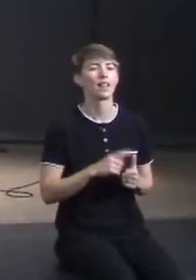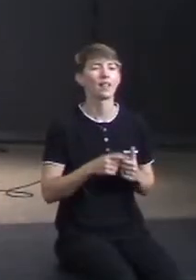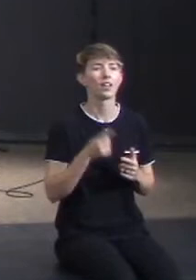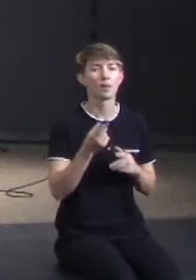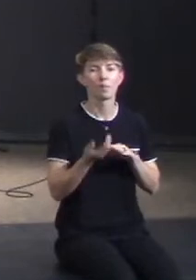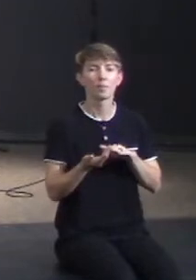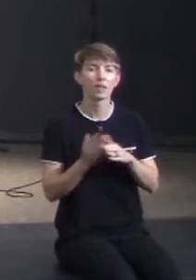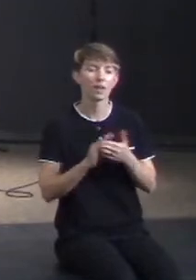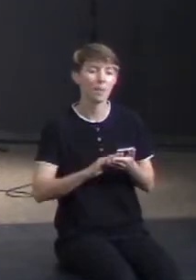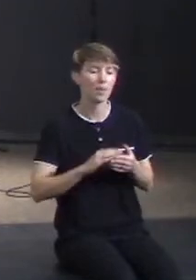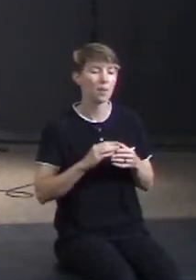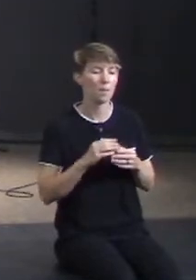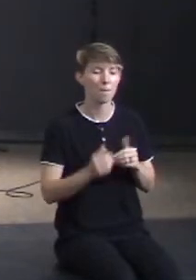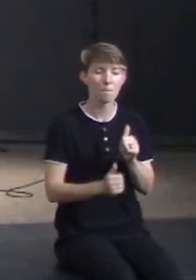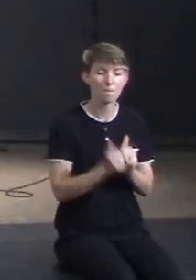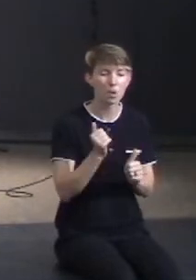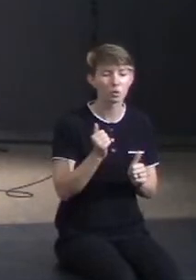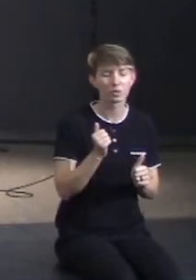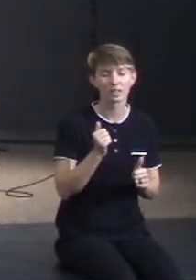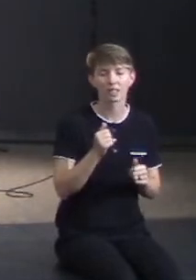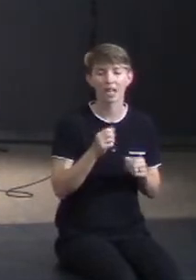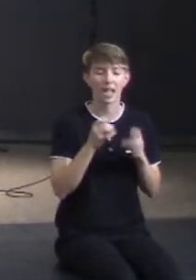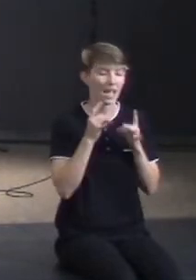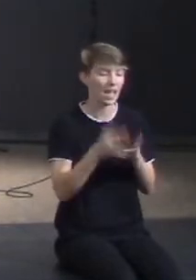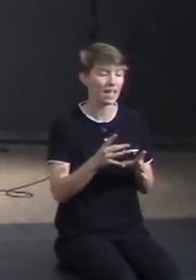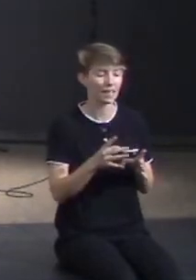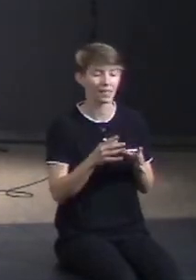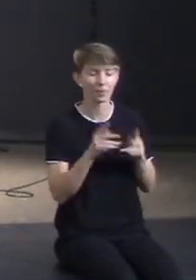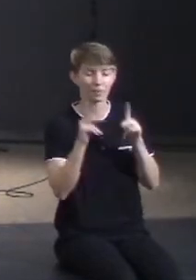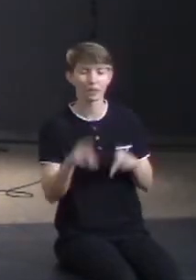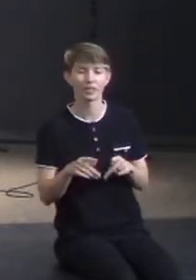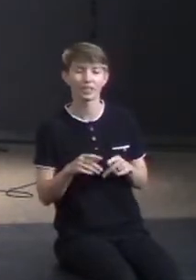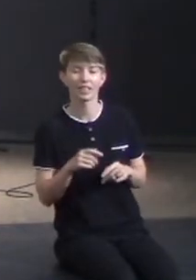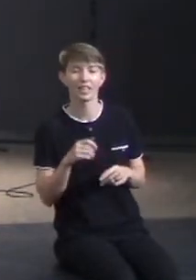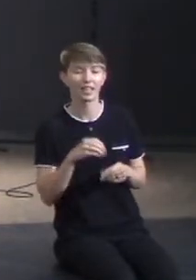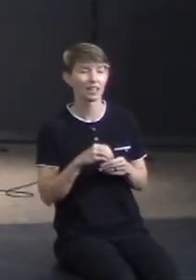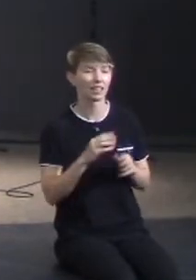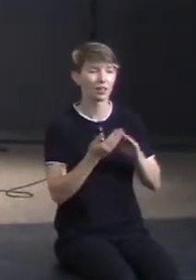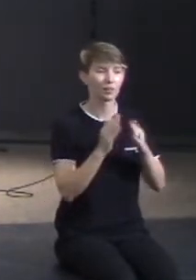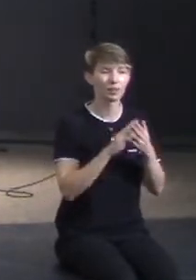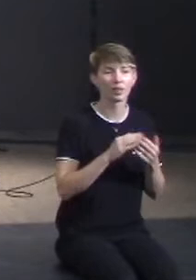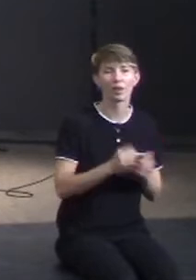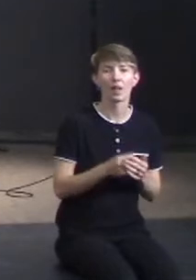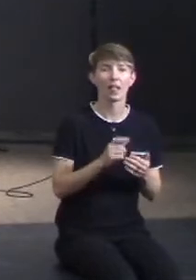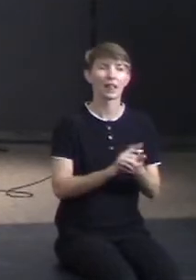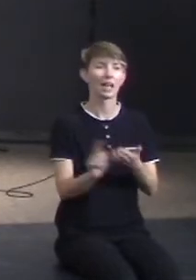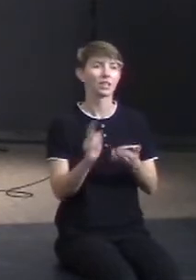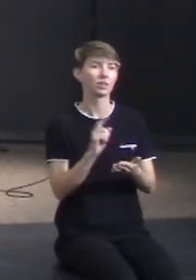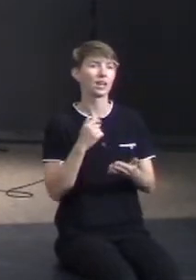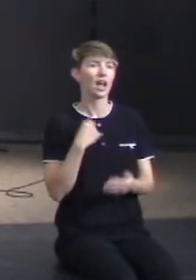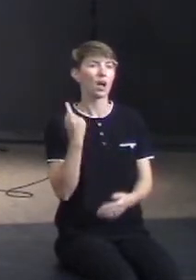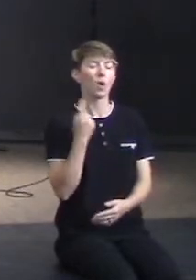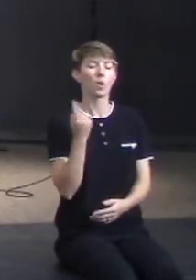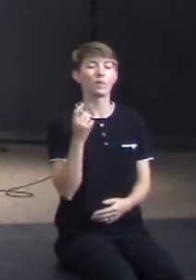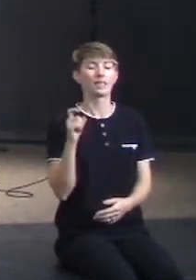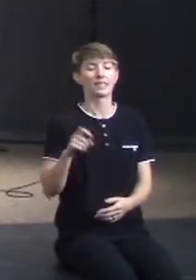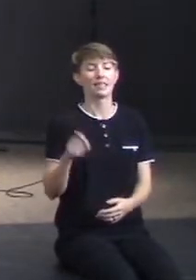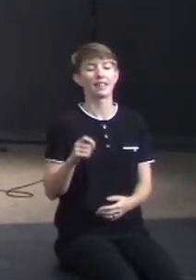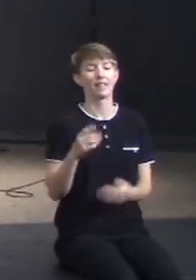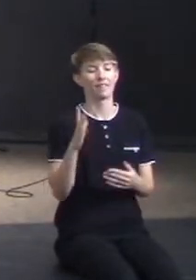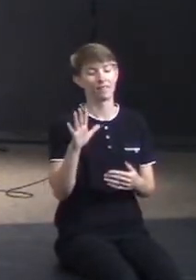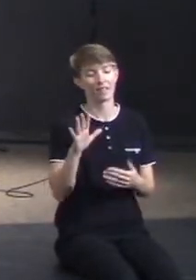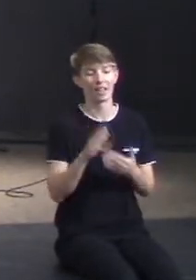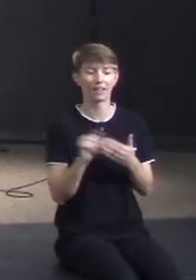in the community, how do those exchanges start going? Well, last week I only needed $5 extra, but since you gave me attitude, it's going